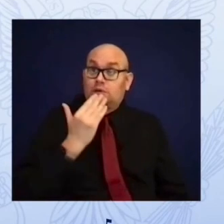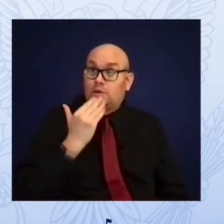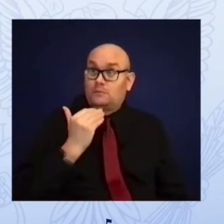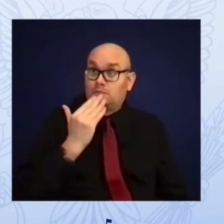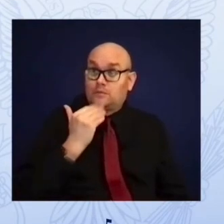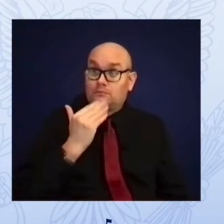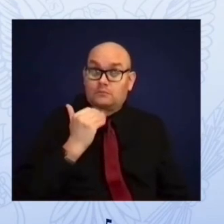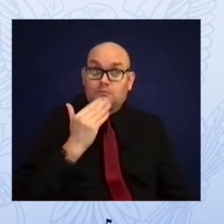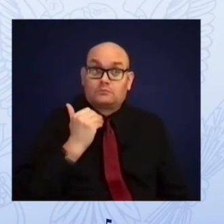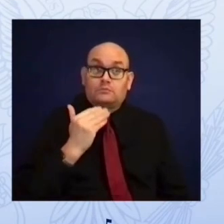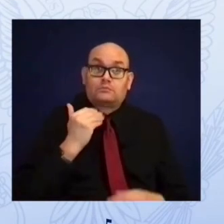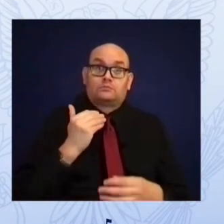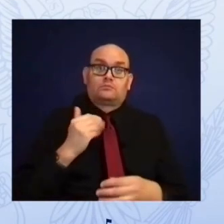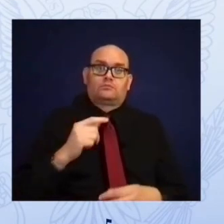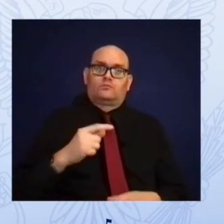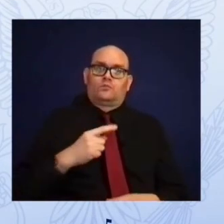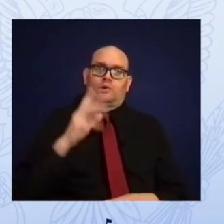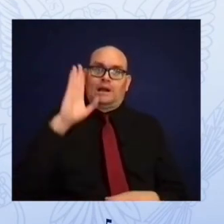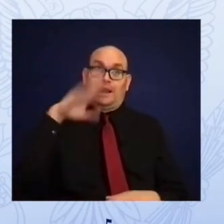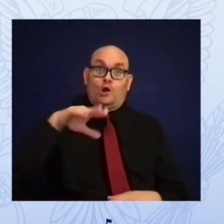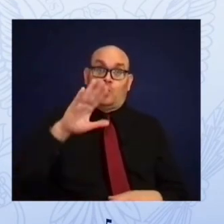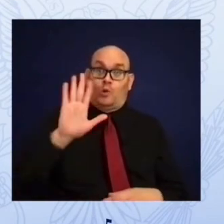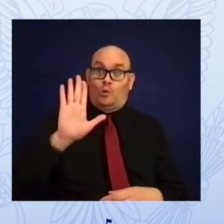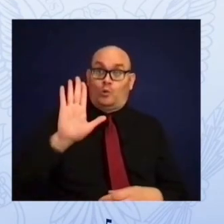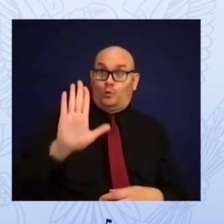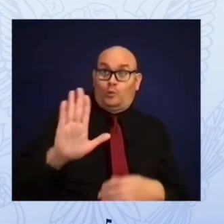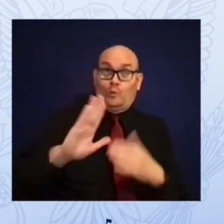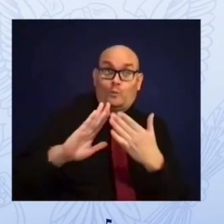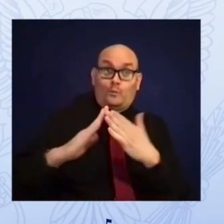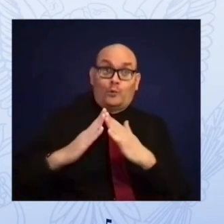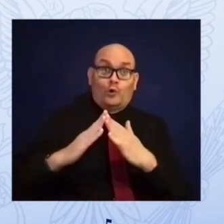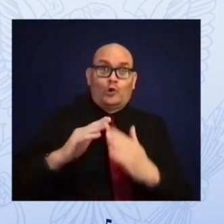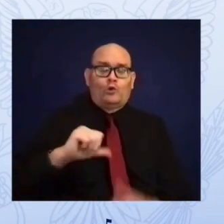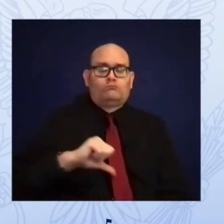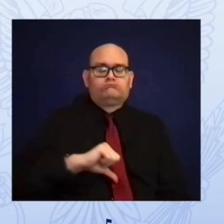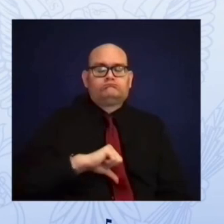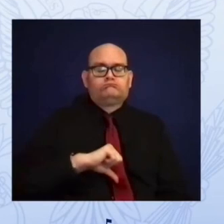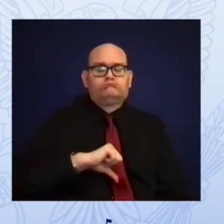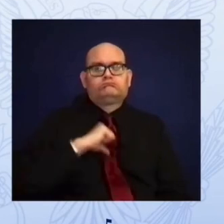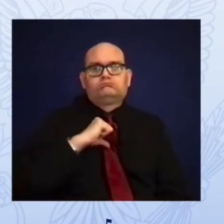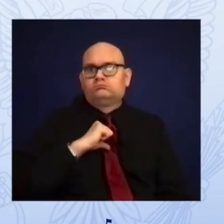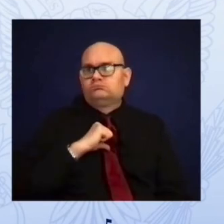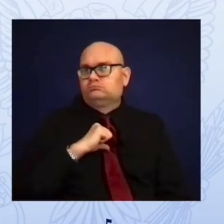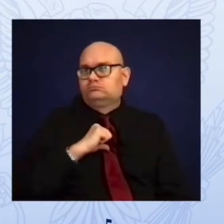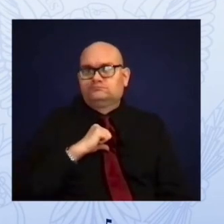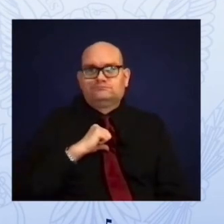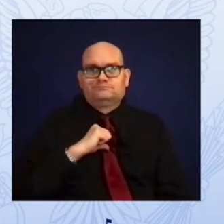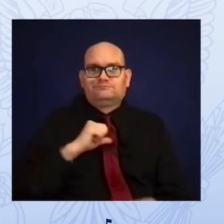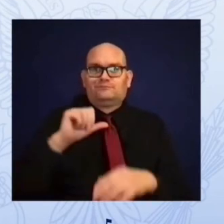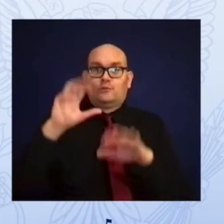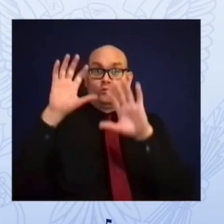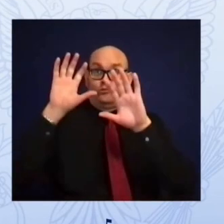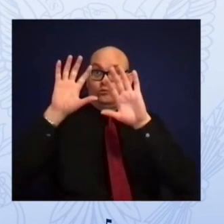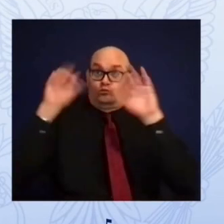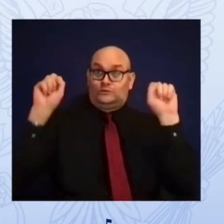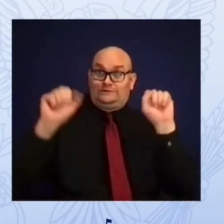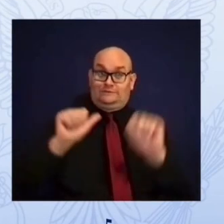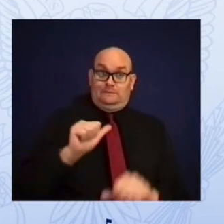the president and I are so proud of you too. Thank you for everything you